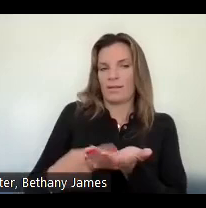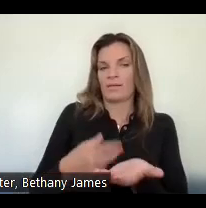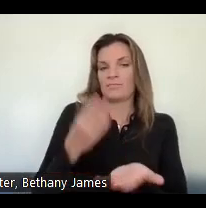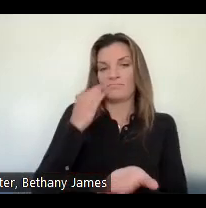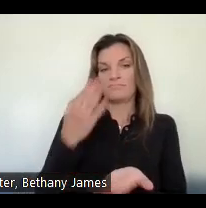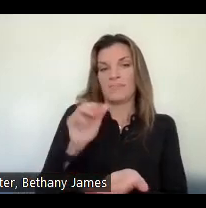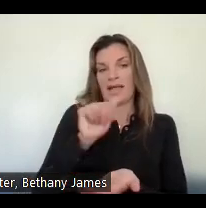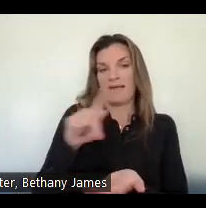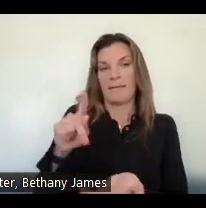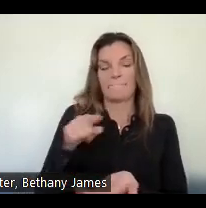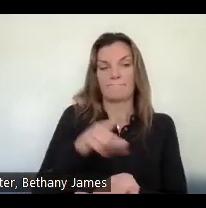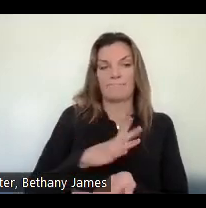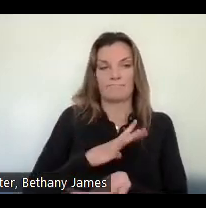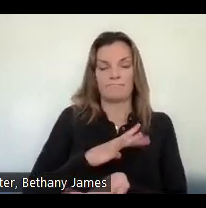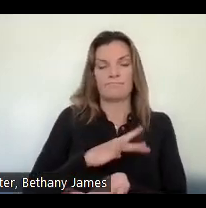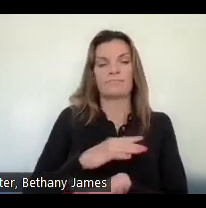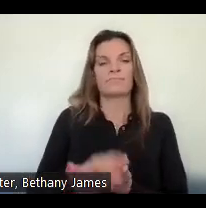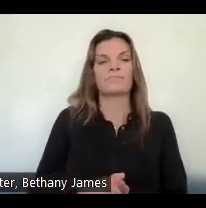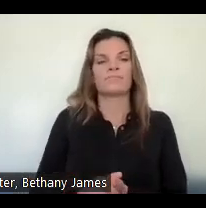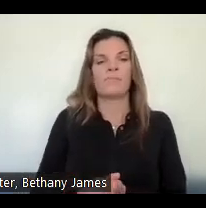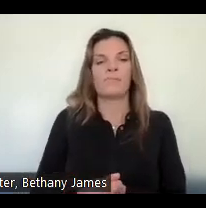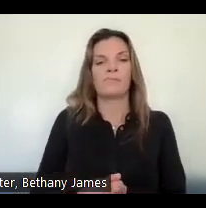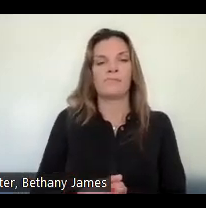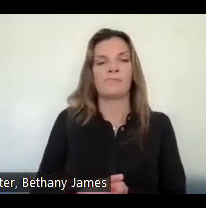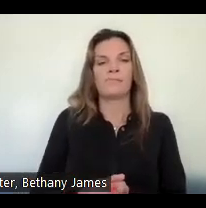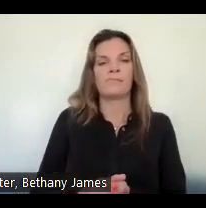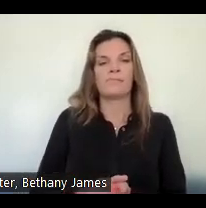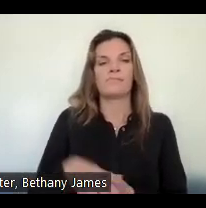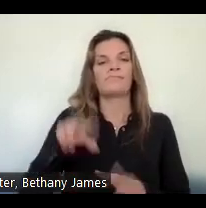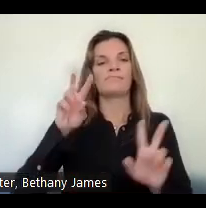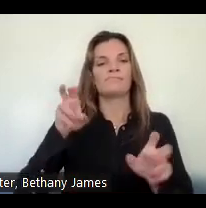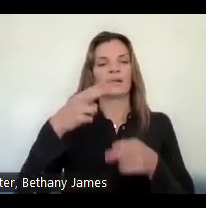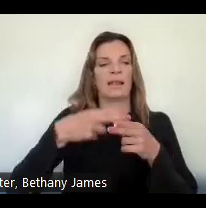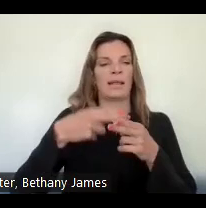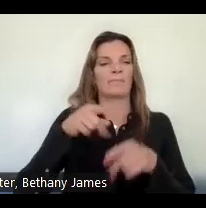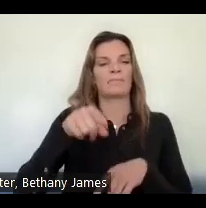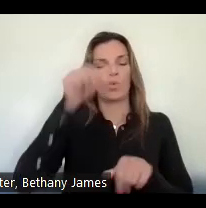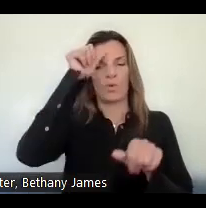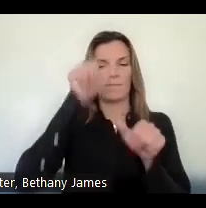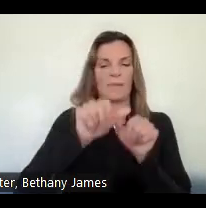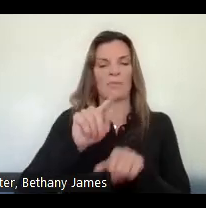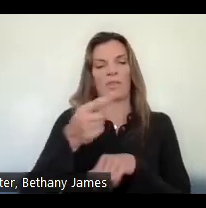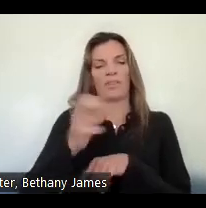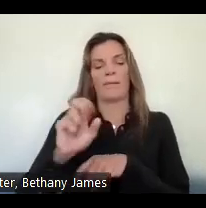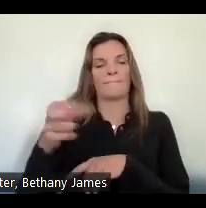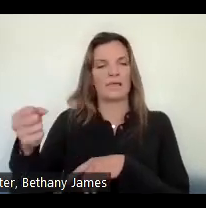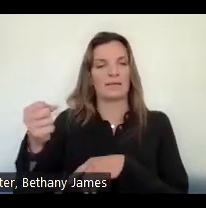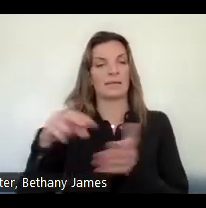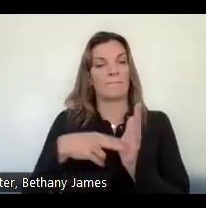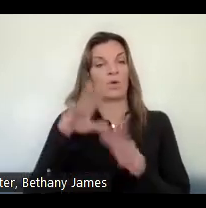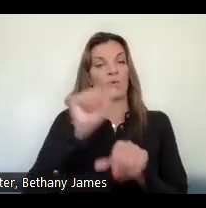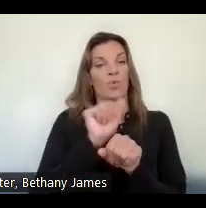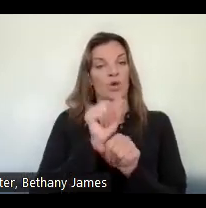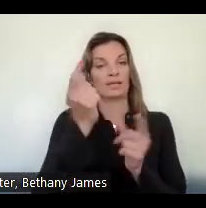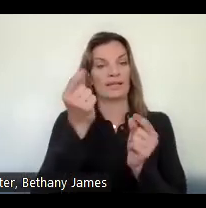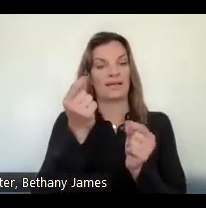for smart devices and our phones is Remember the Milk. So this app allows you to enter your work tasks, including